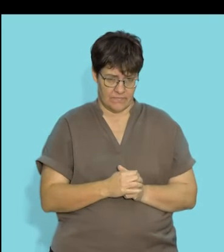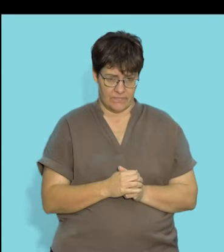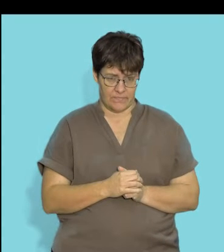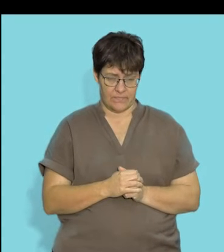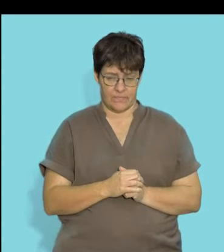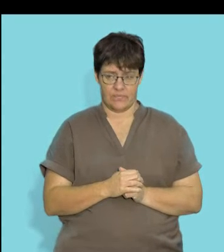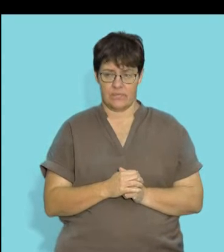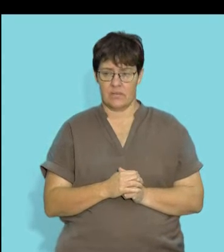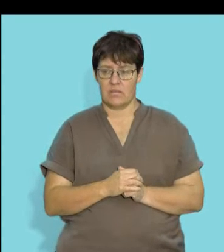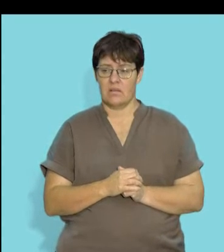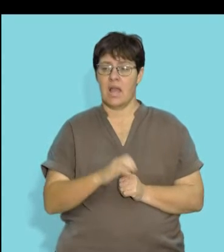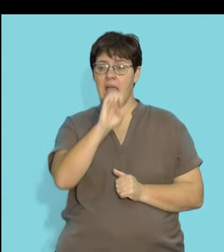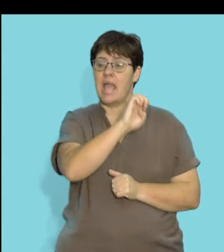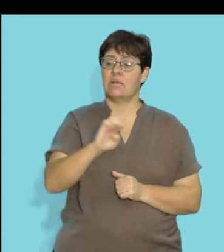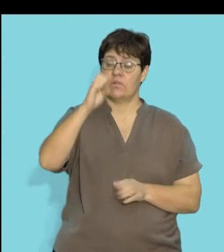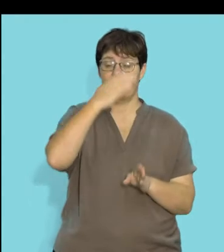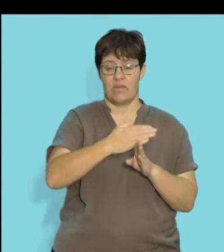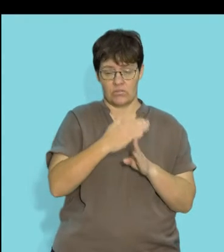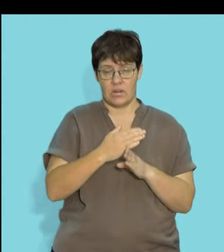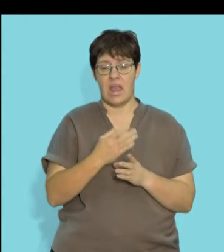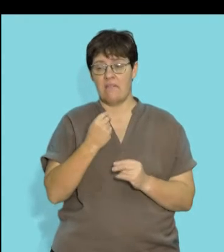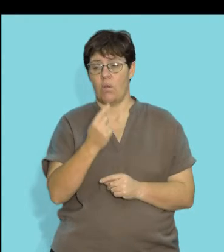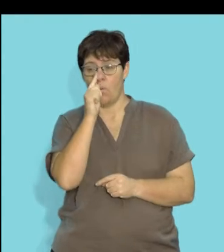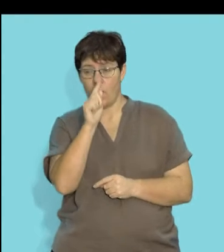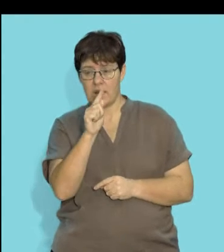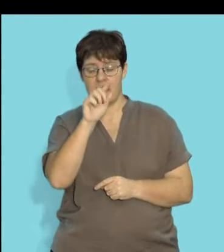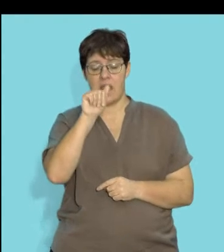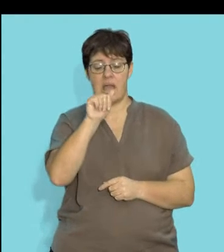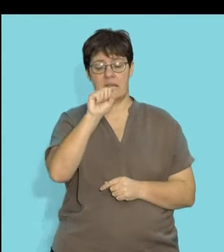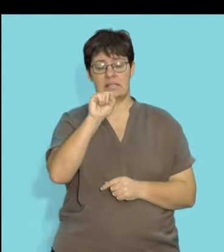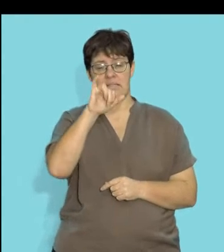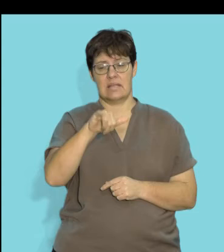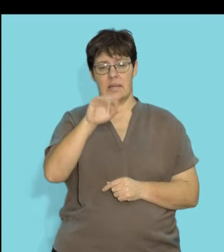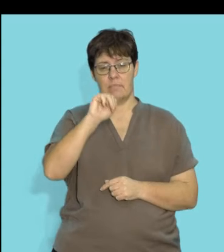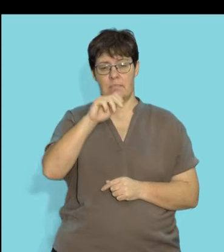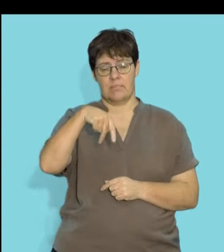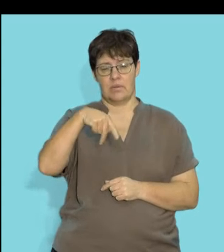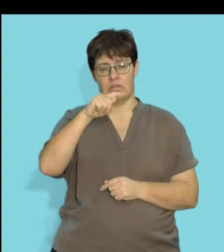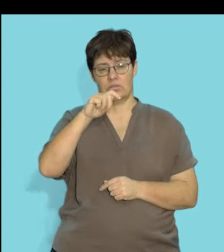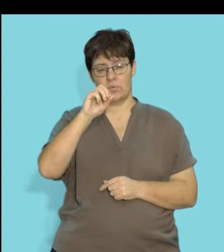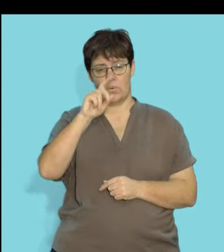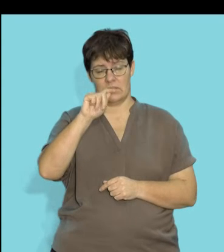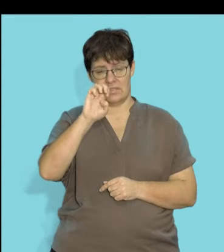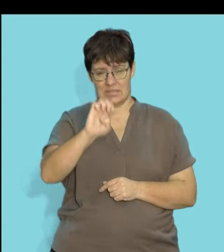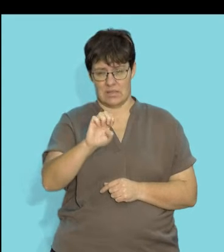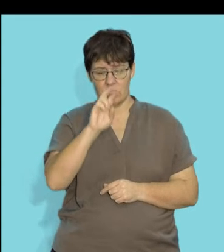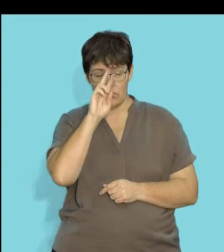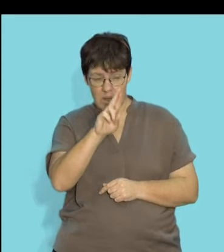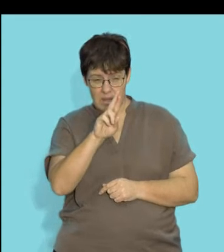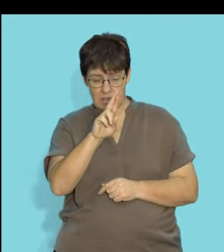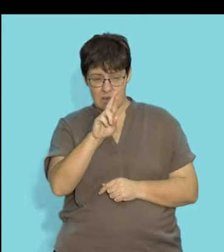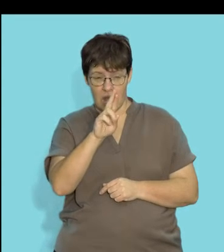right? And then the exponential function has one asymptote. Now, if you remember correctly, whenever we look